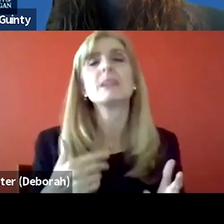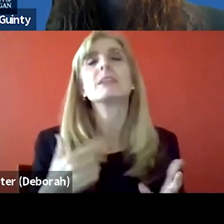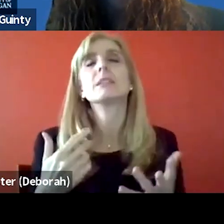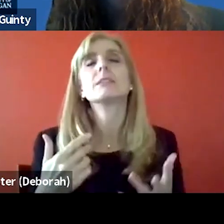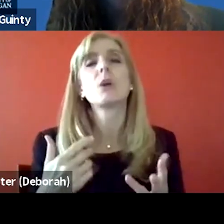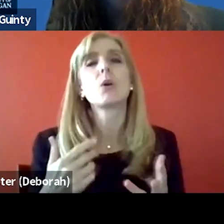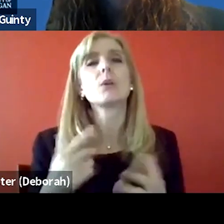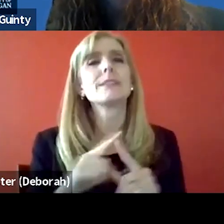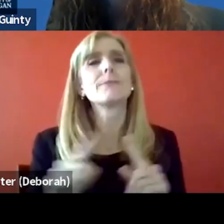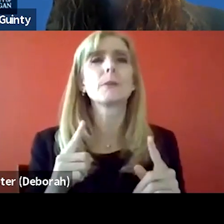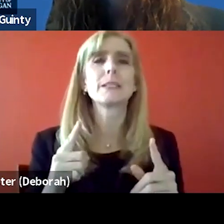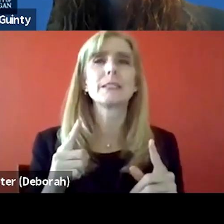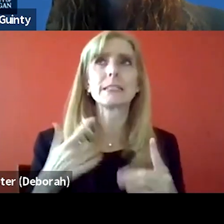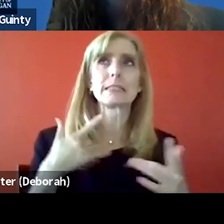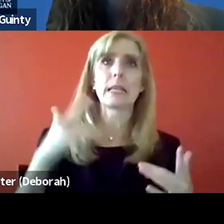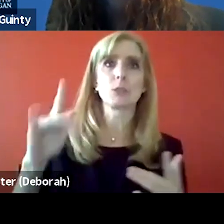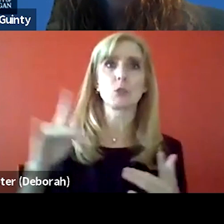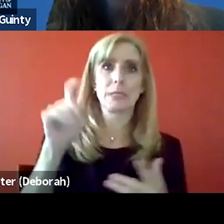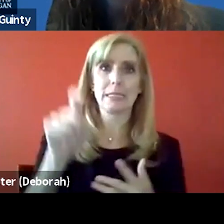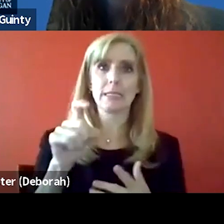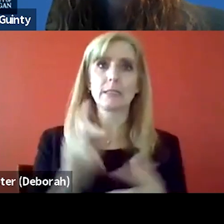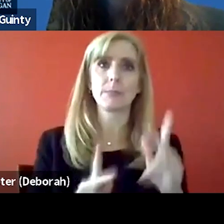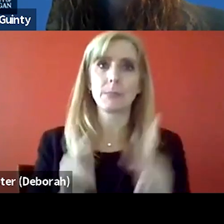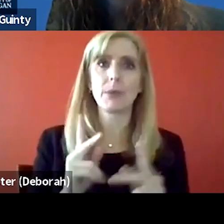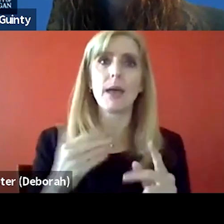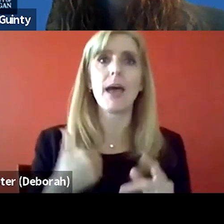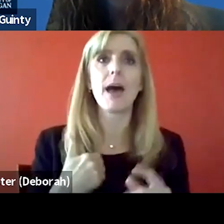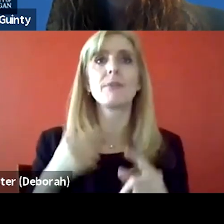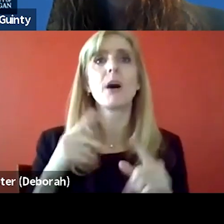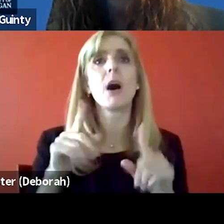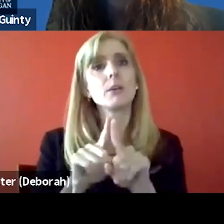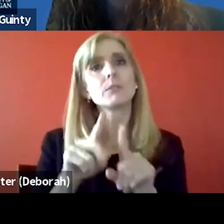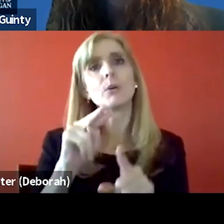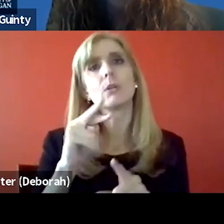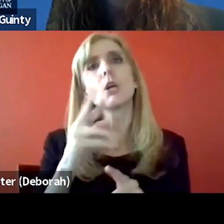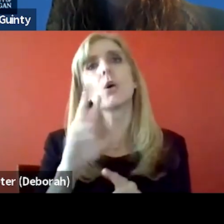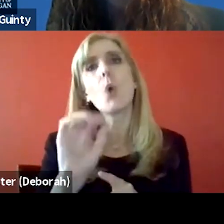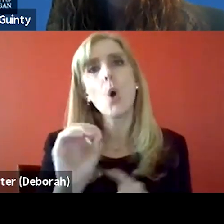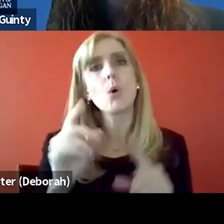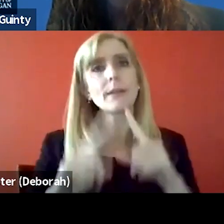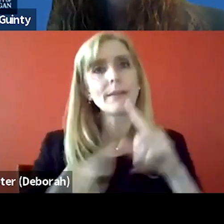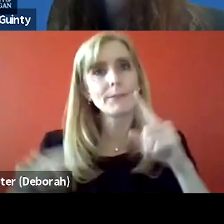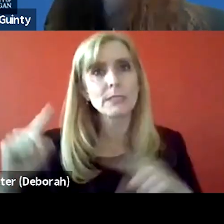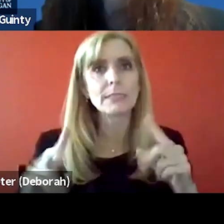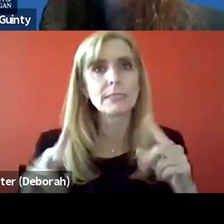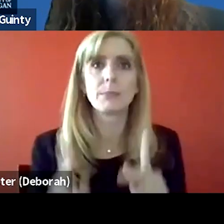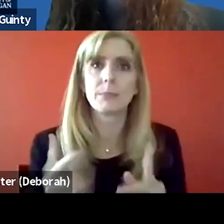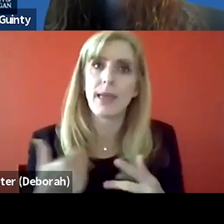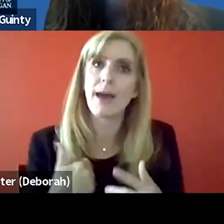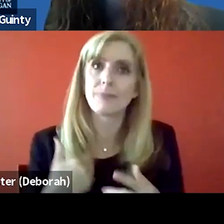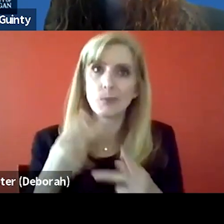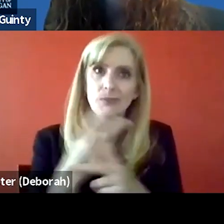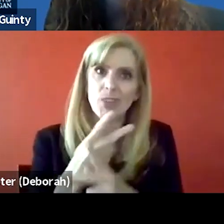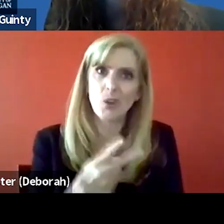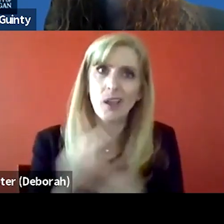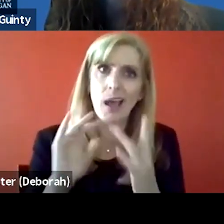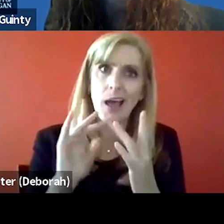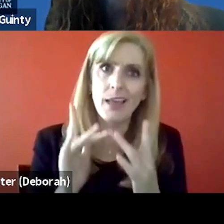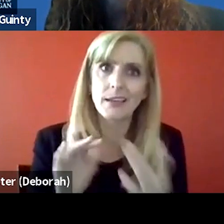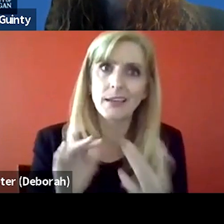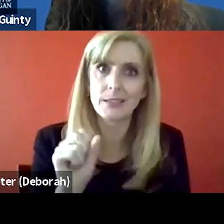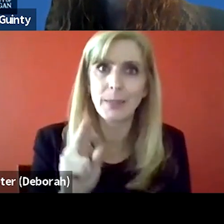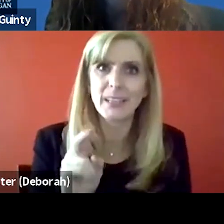people have, and then also the neurodiversity needs that different people have in navigating the online space.